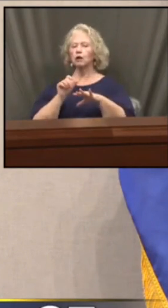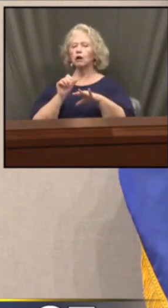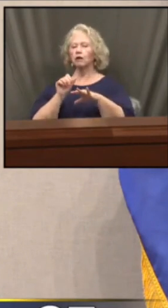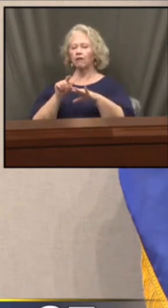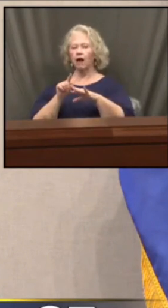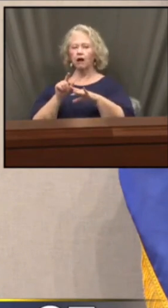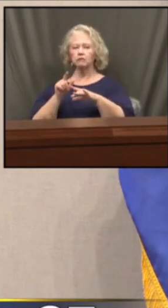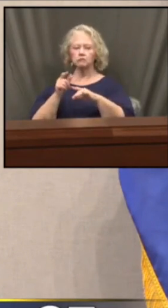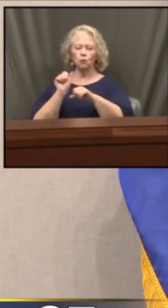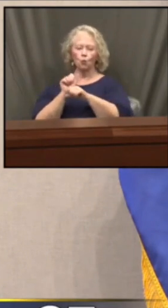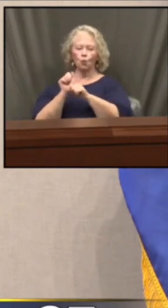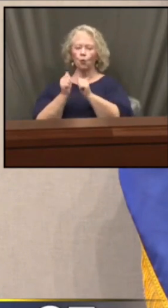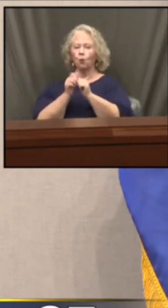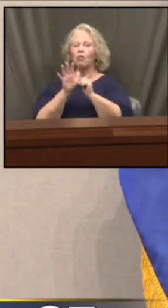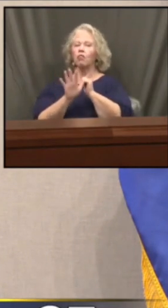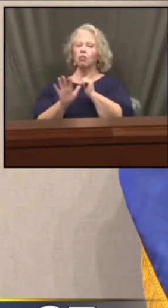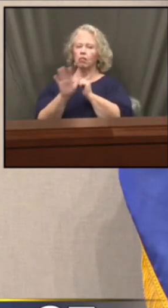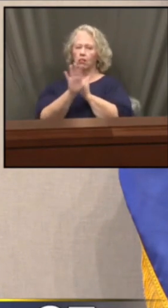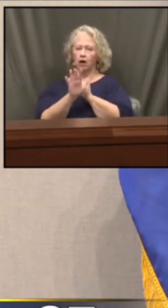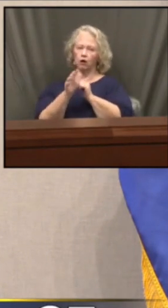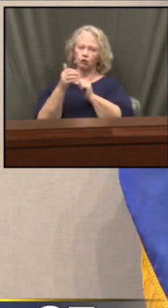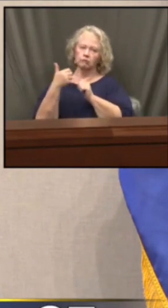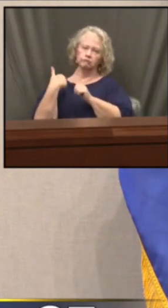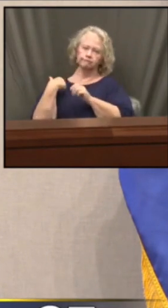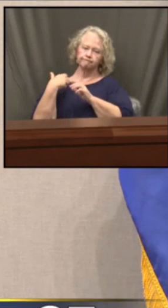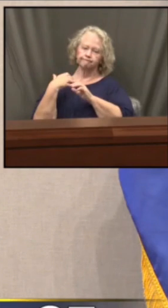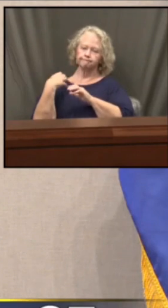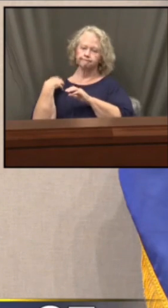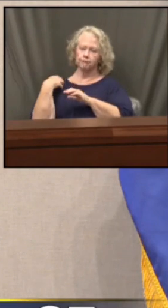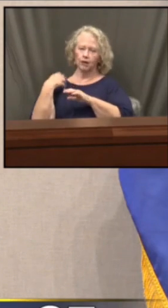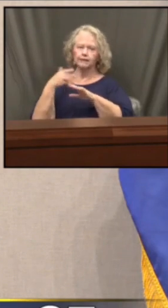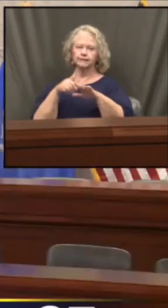between those employers as well.